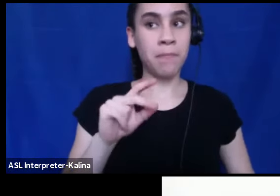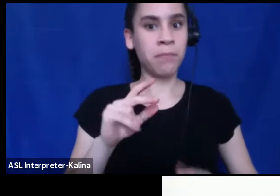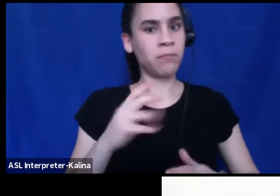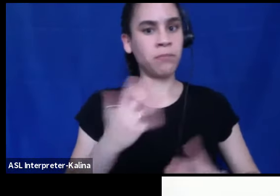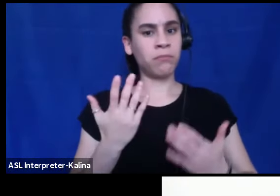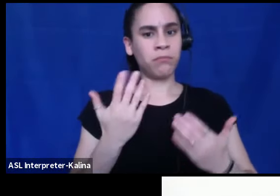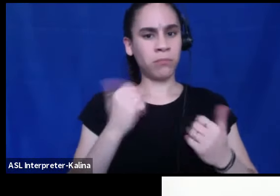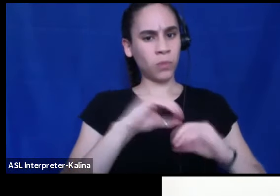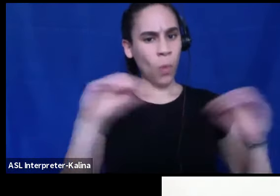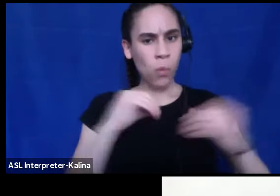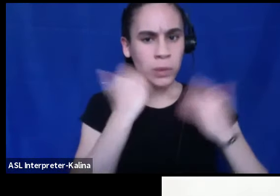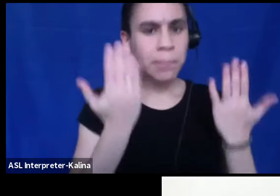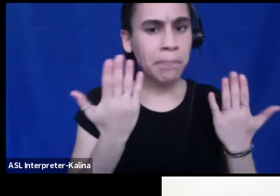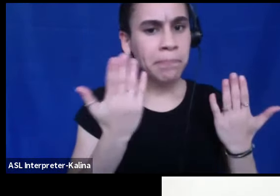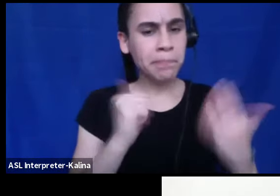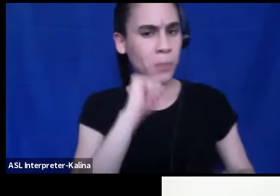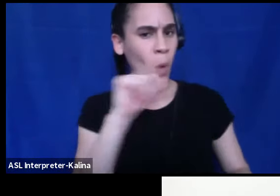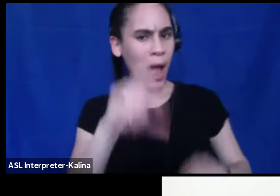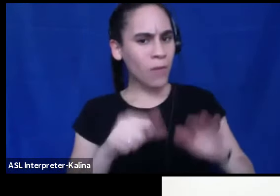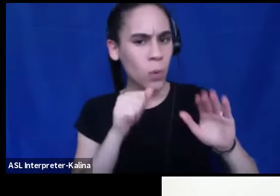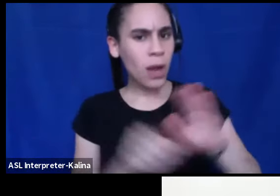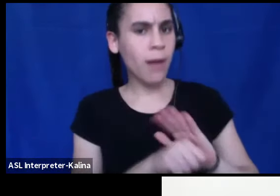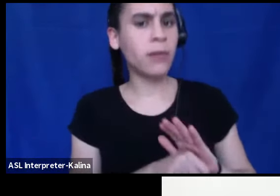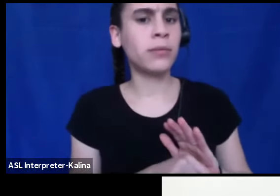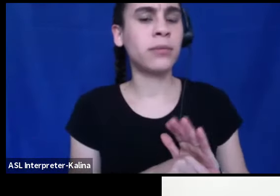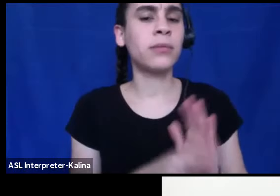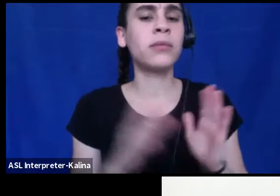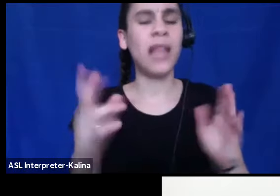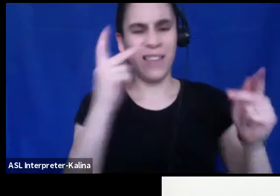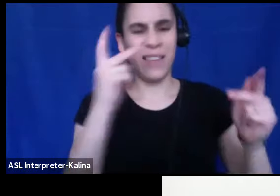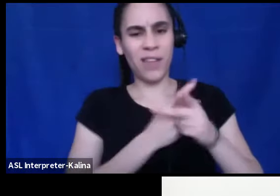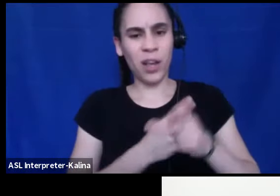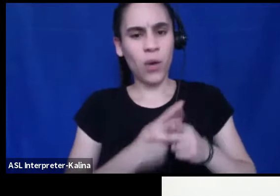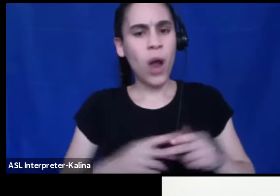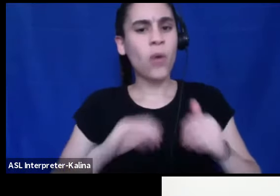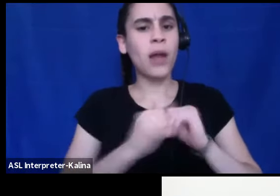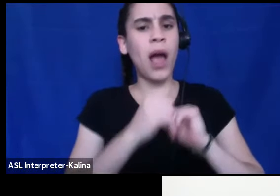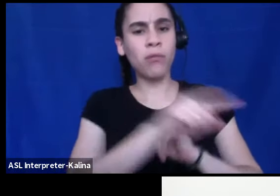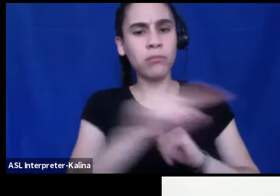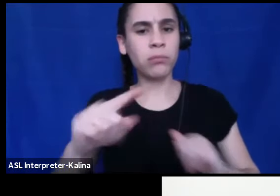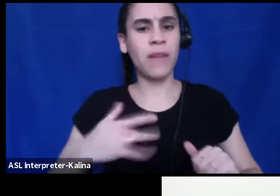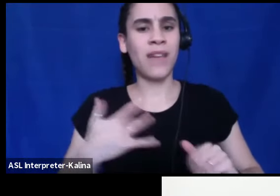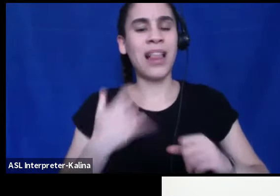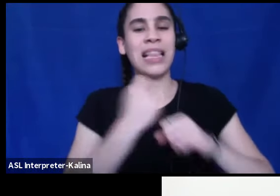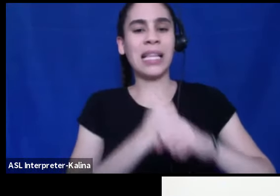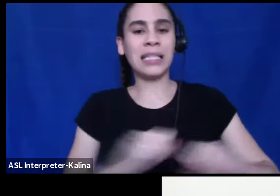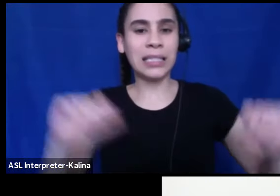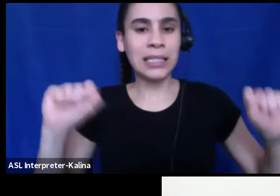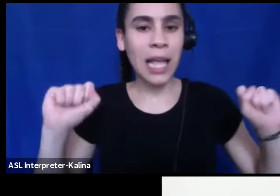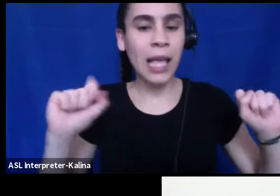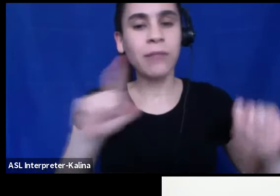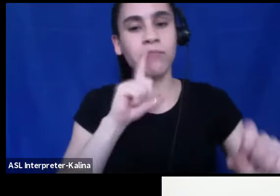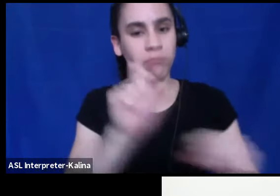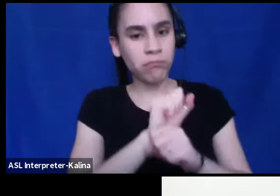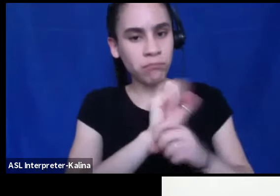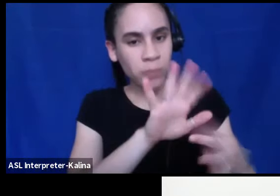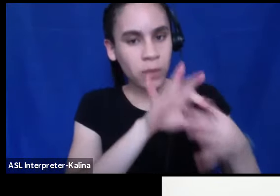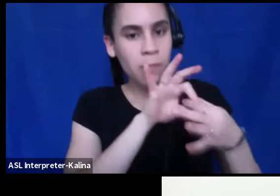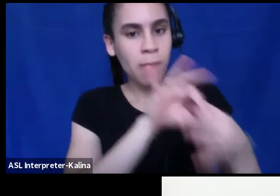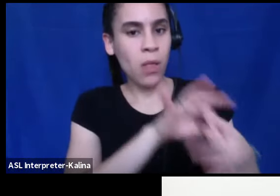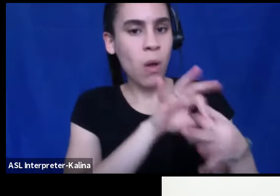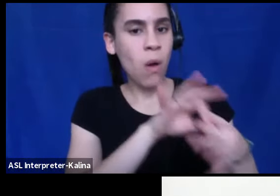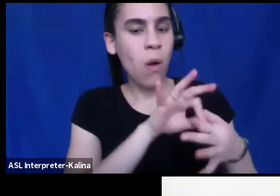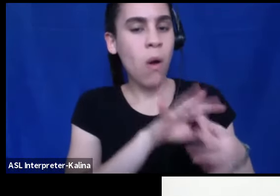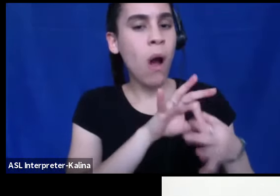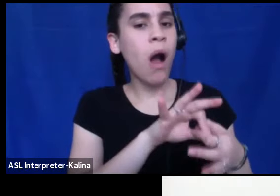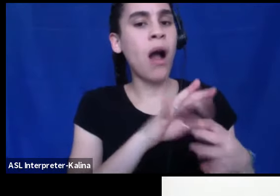it. And we have to figure out a place where people feel safe to truly belong, to truly bring all